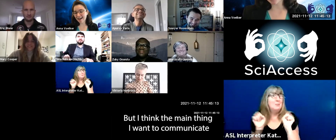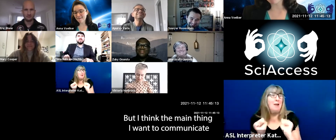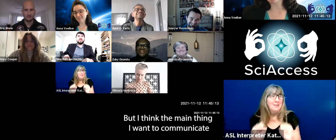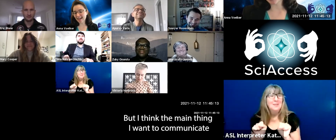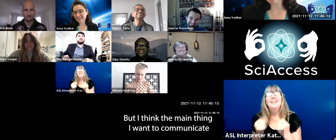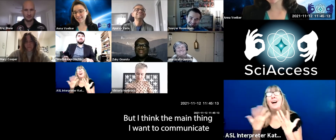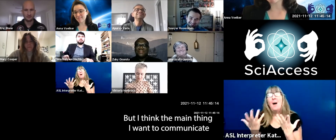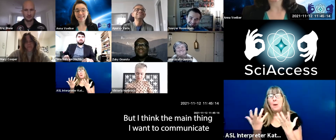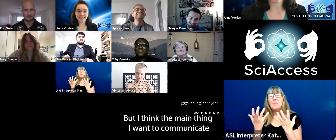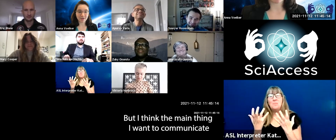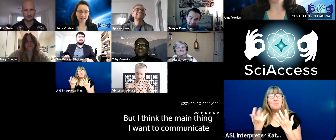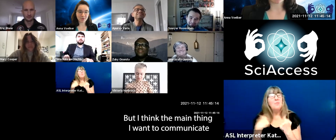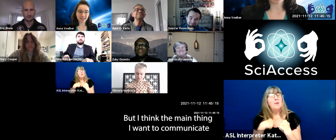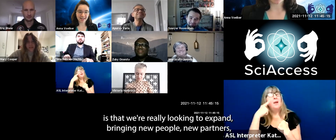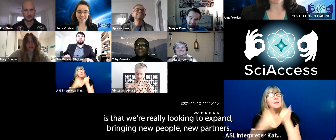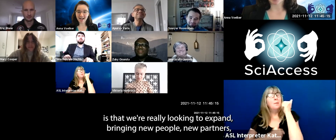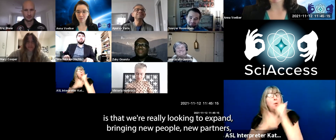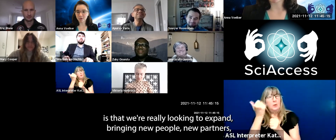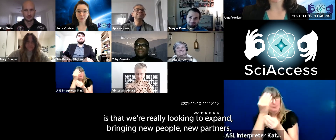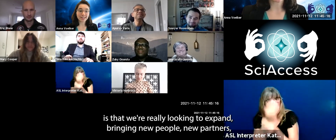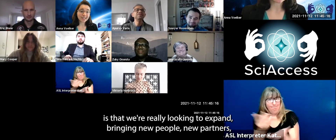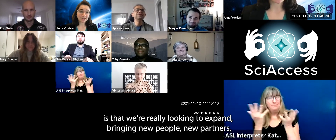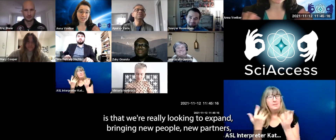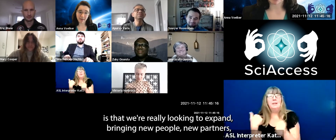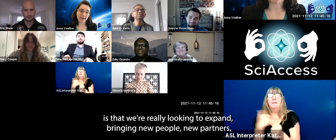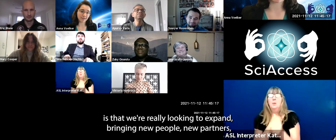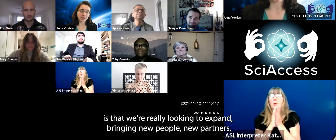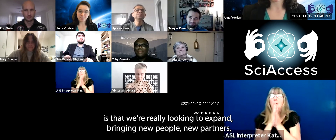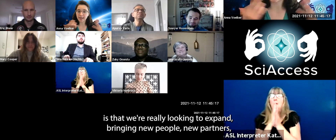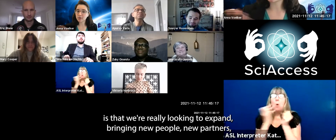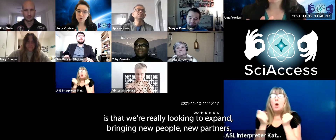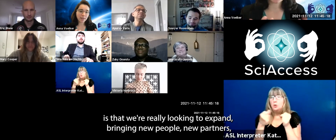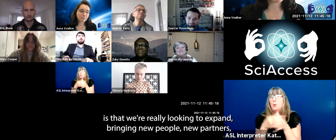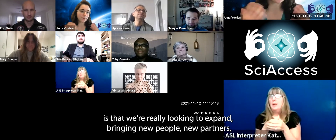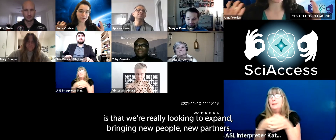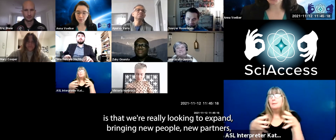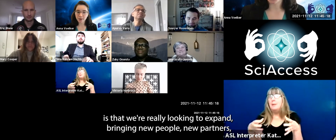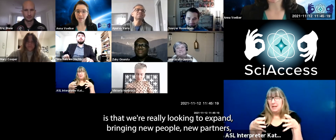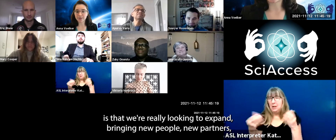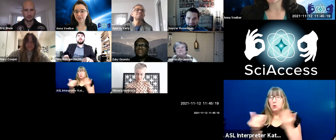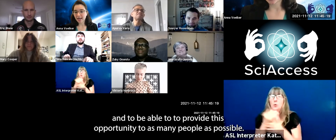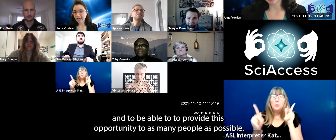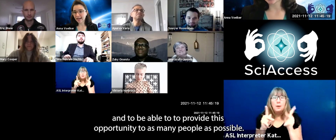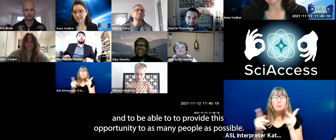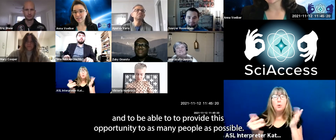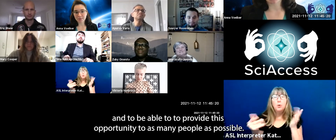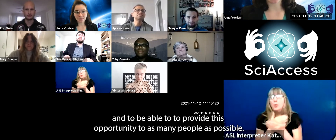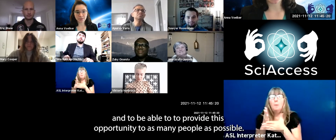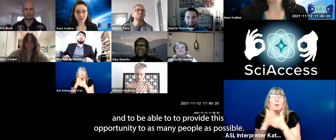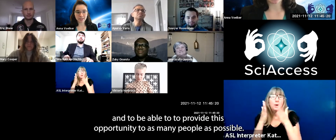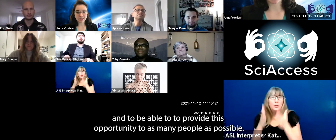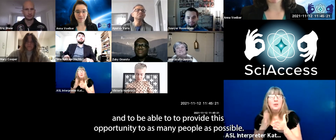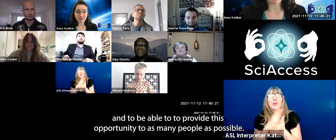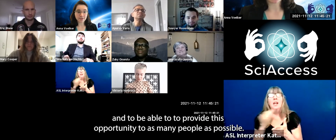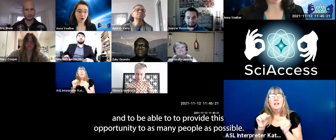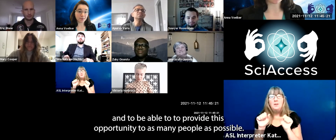But I think the main thing I want to communicate is that we're really looking to expand, bringing new people, new partners, and to be able